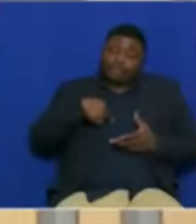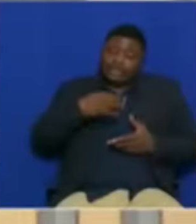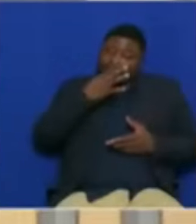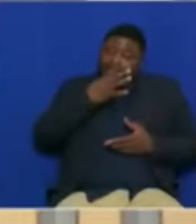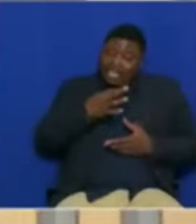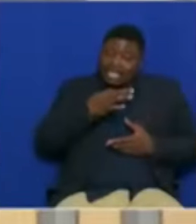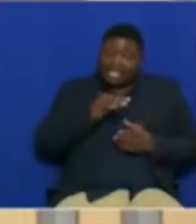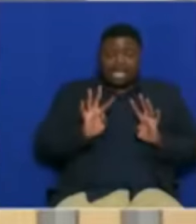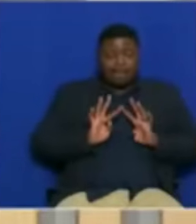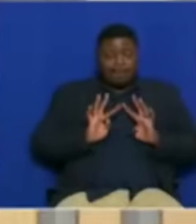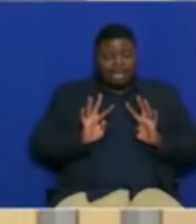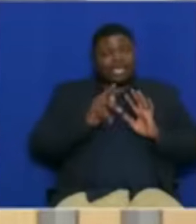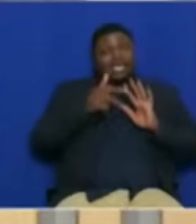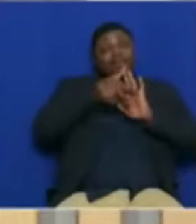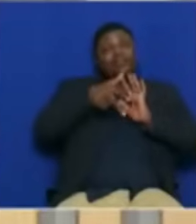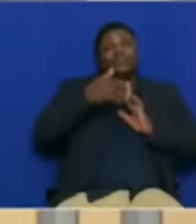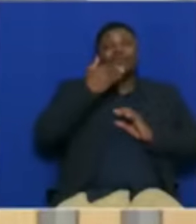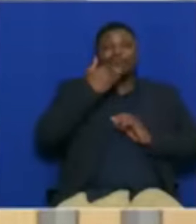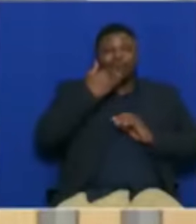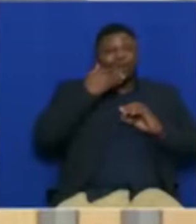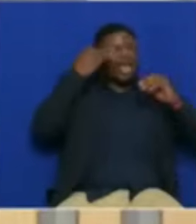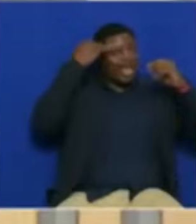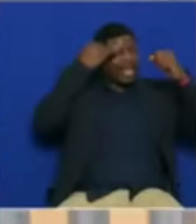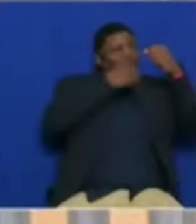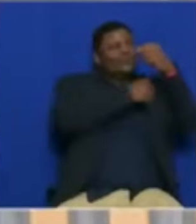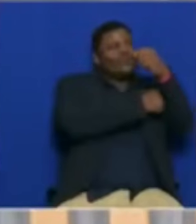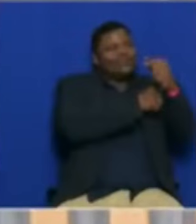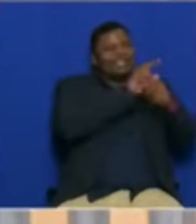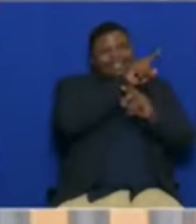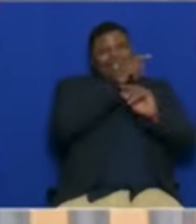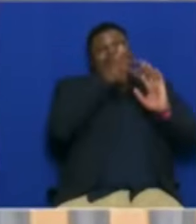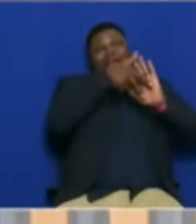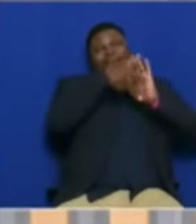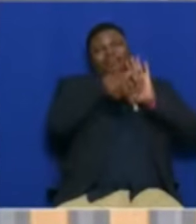panel. Yes. Okay.